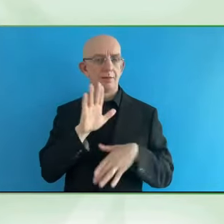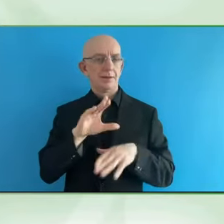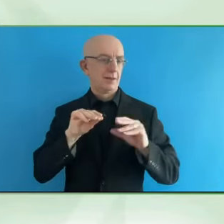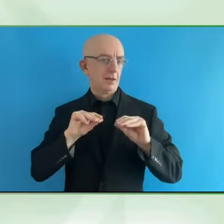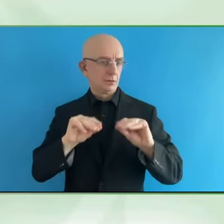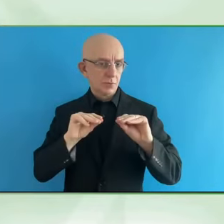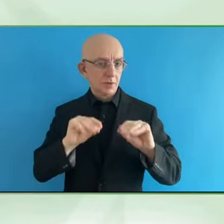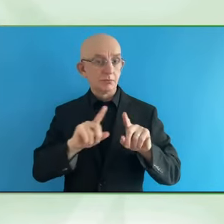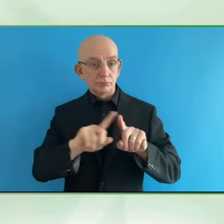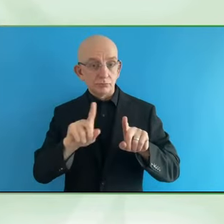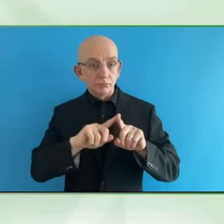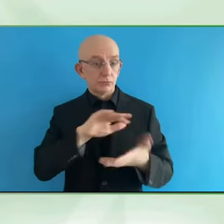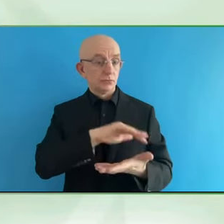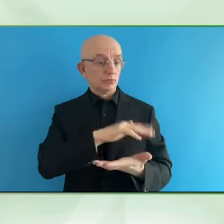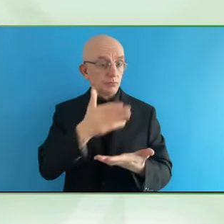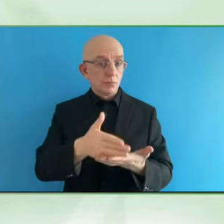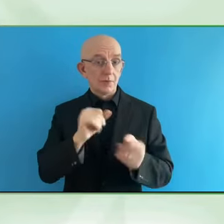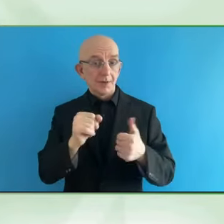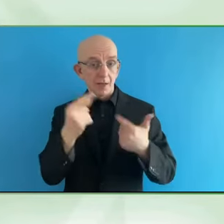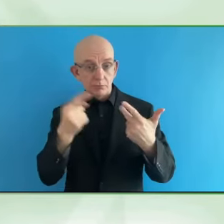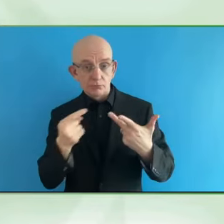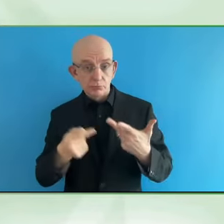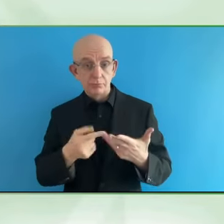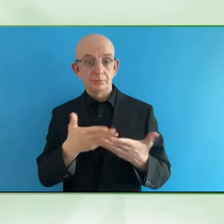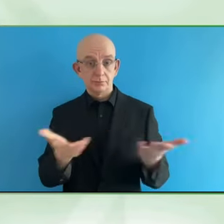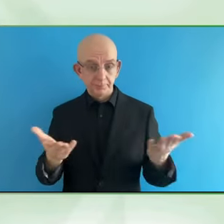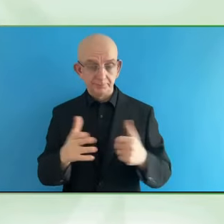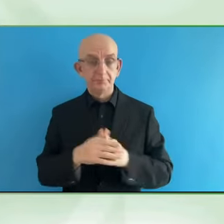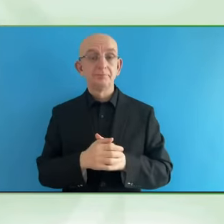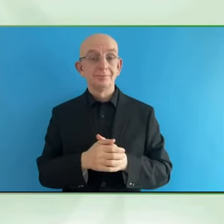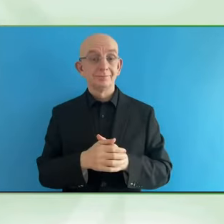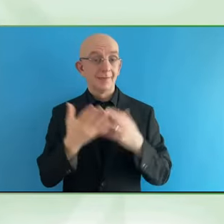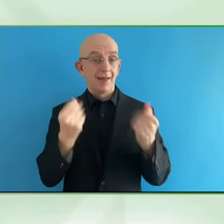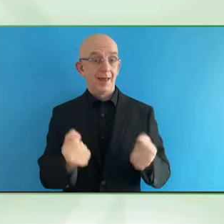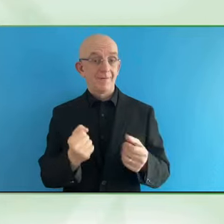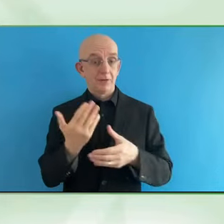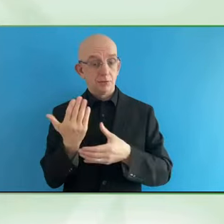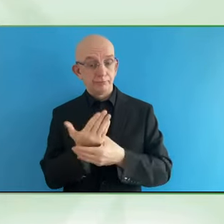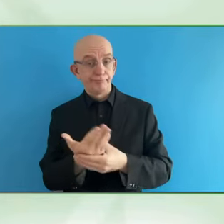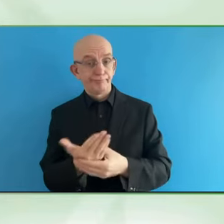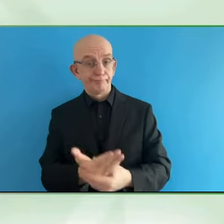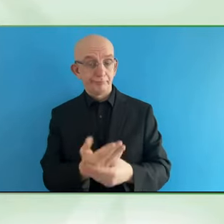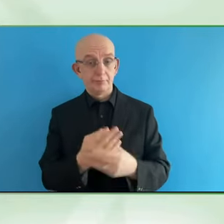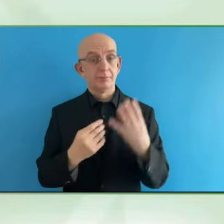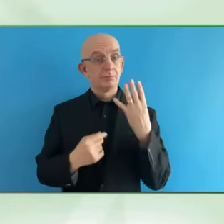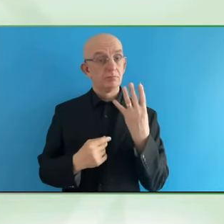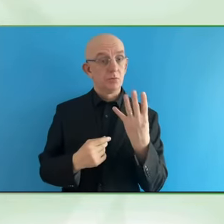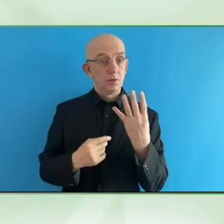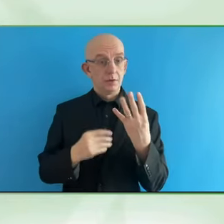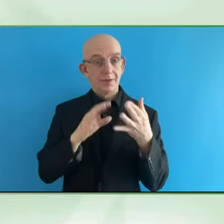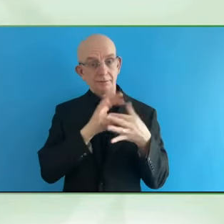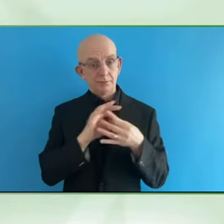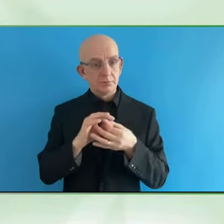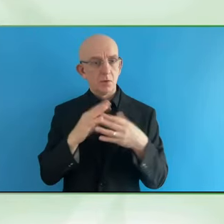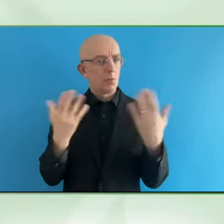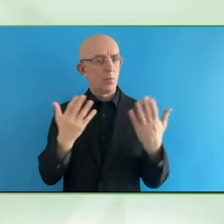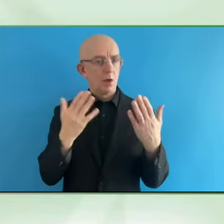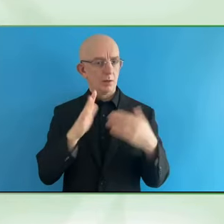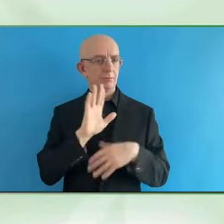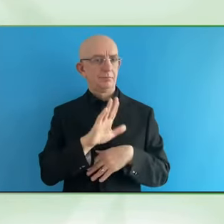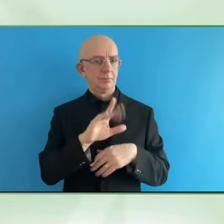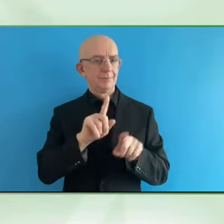one for each Italian school grade, guidelines for compilation, methods